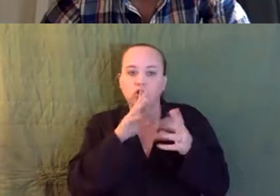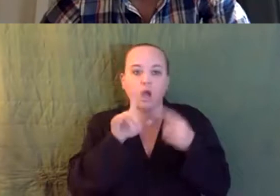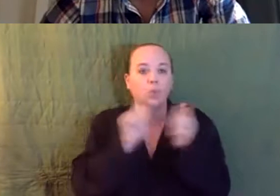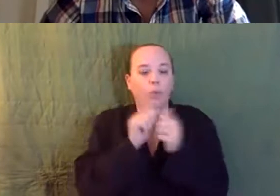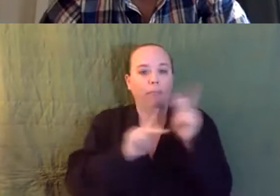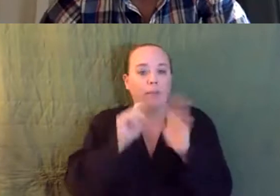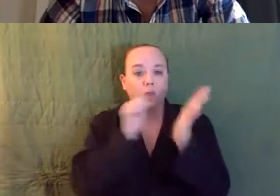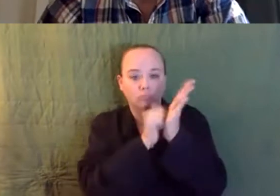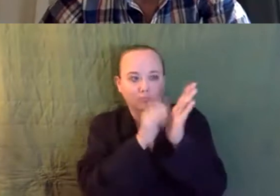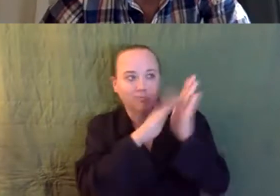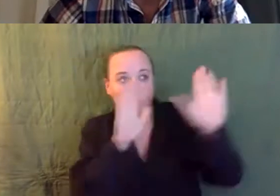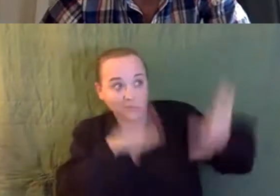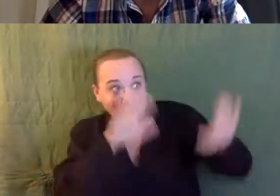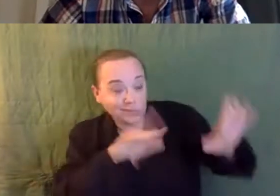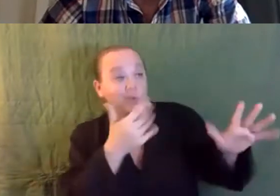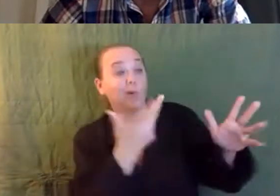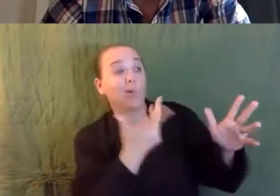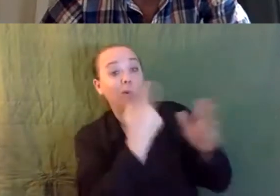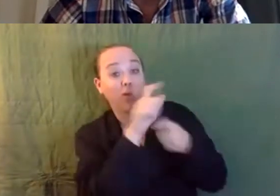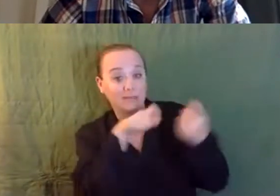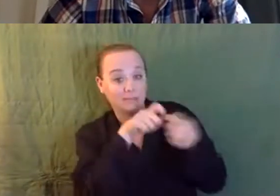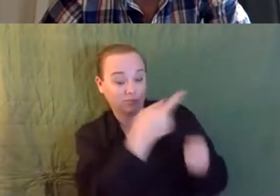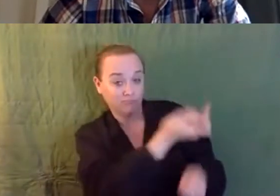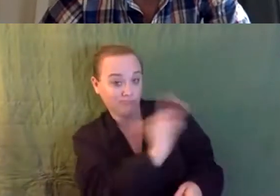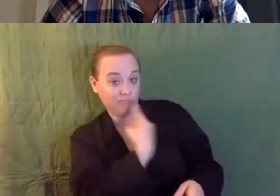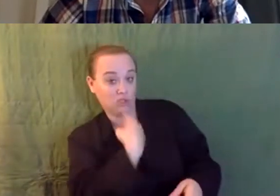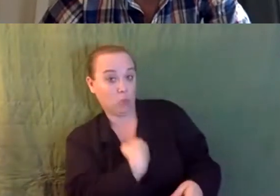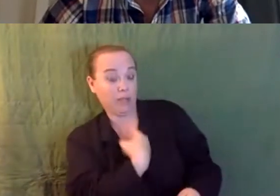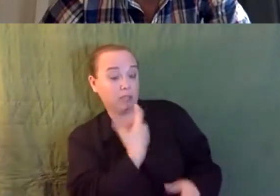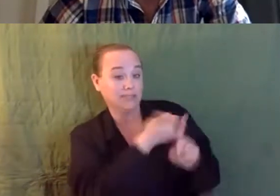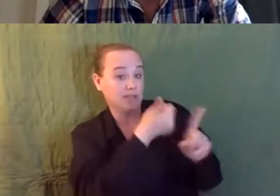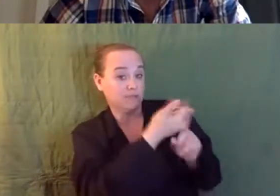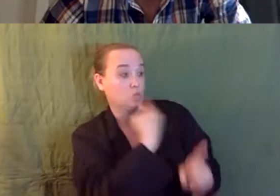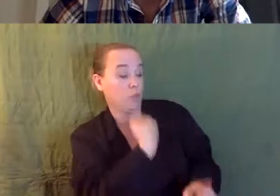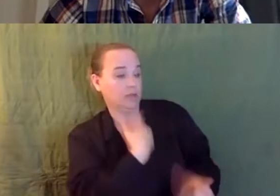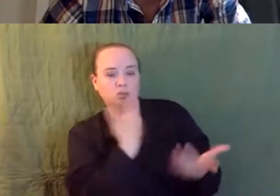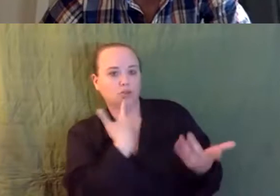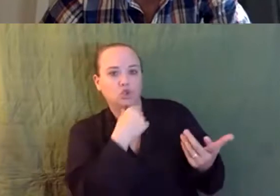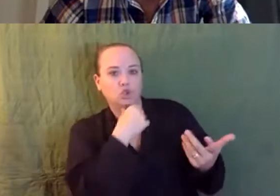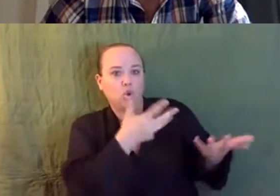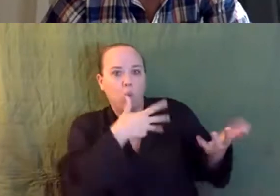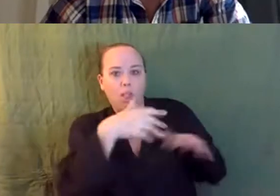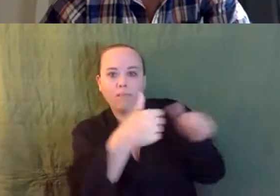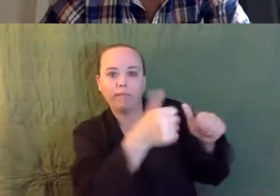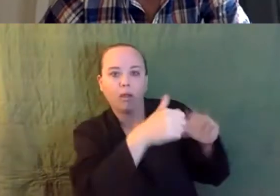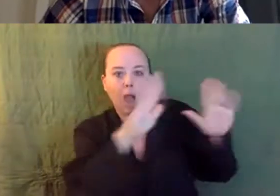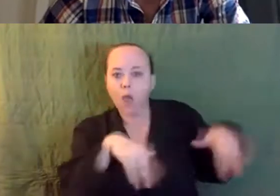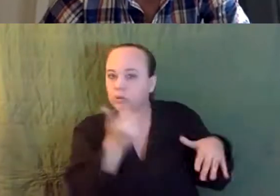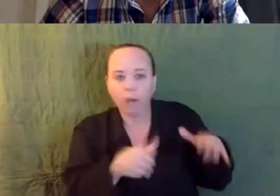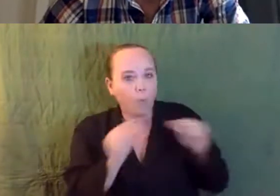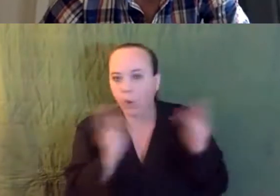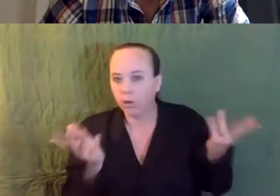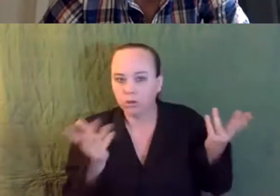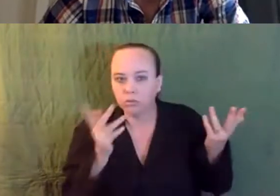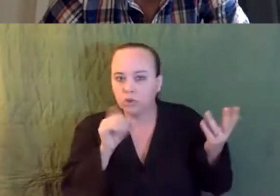who have told me, well, one in particular who has told me herself that she just doesn't get around anymore. And I was able